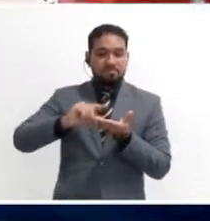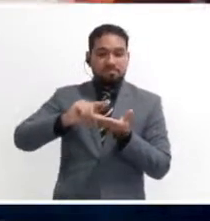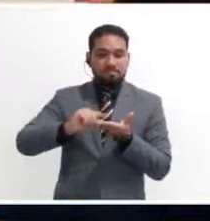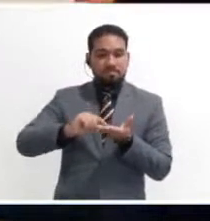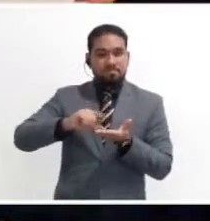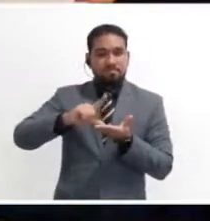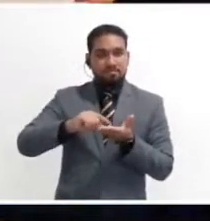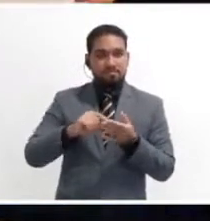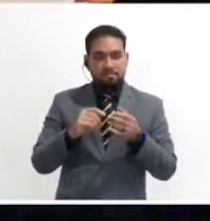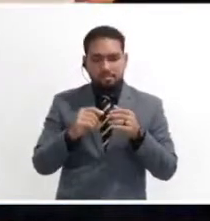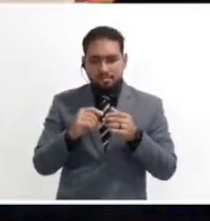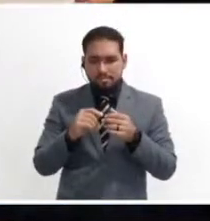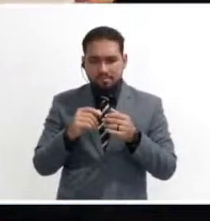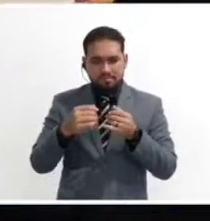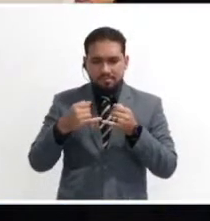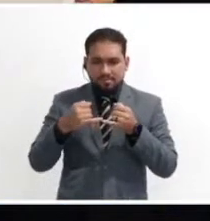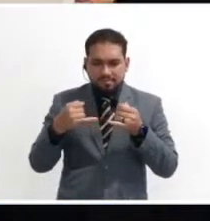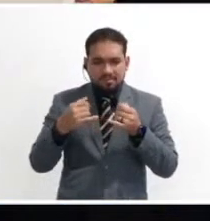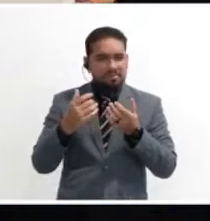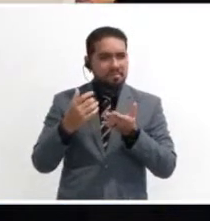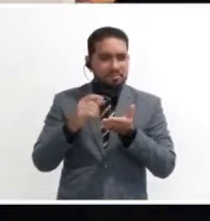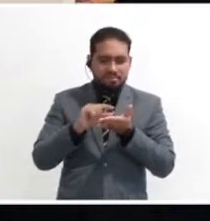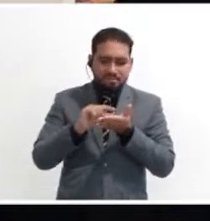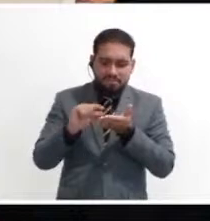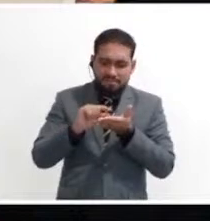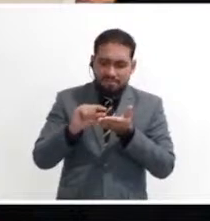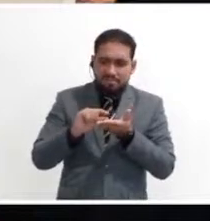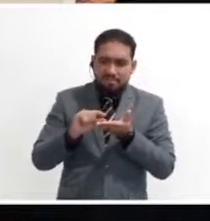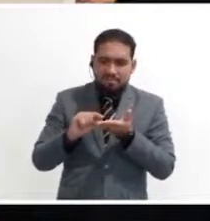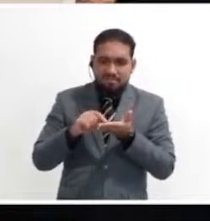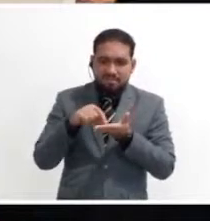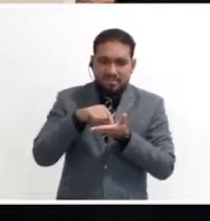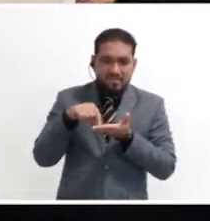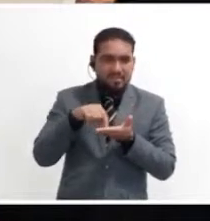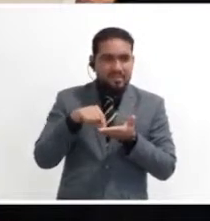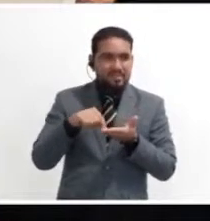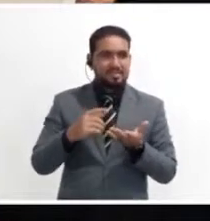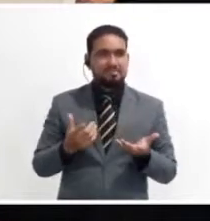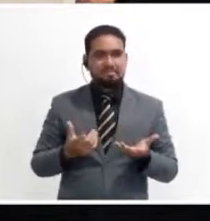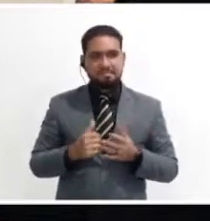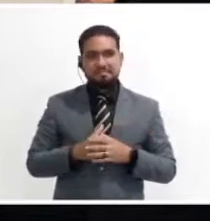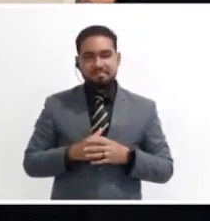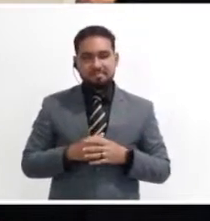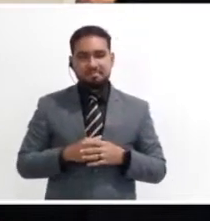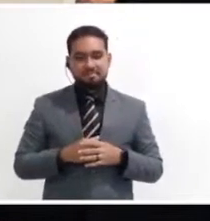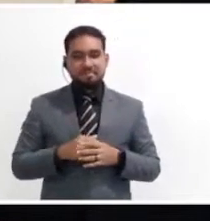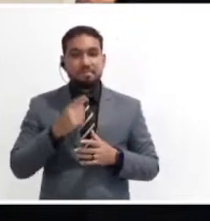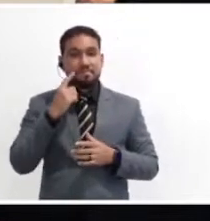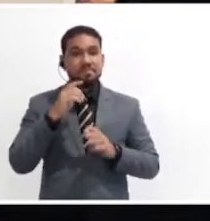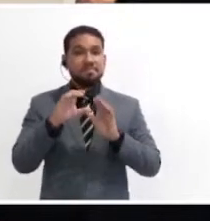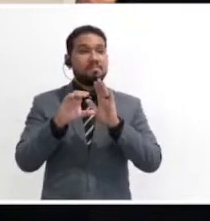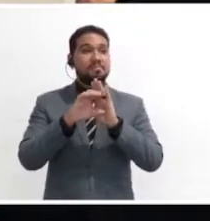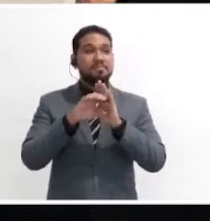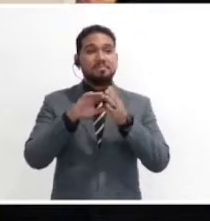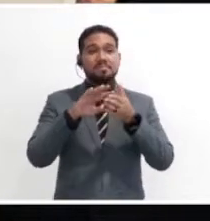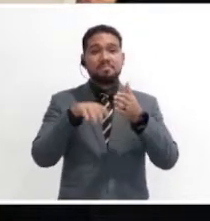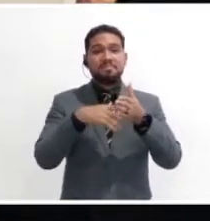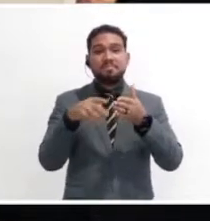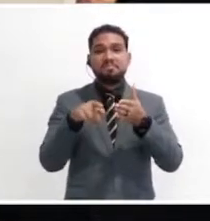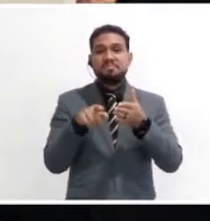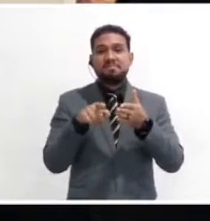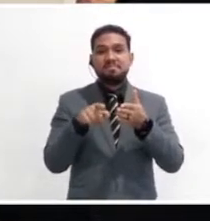in that diagram at the lower right. So there are a lot of variations of this type of package.